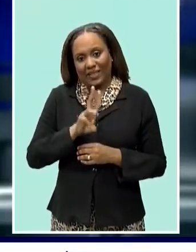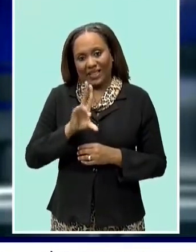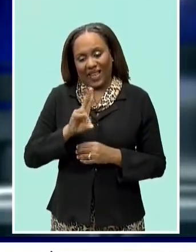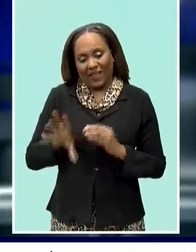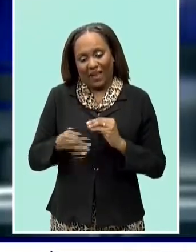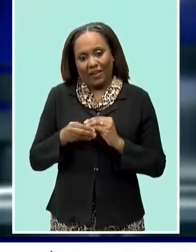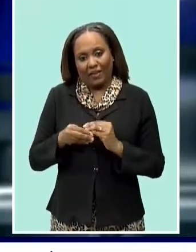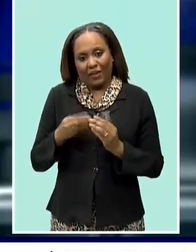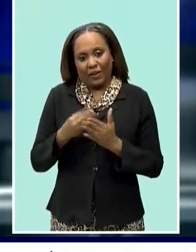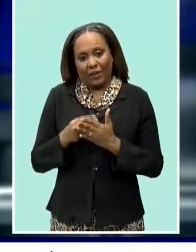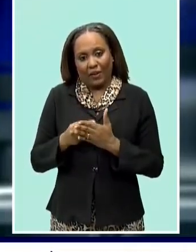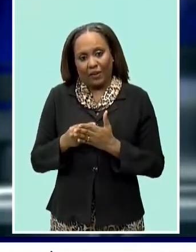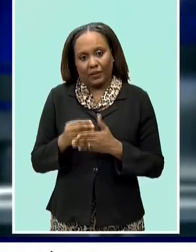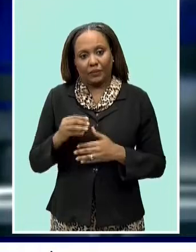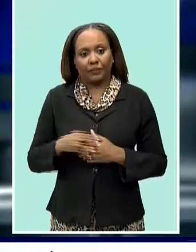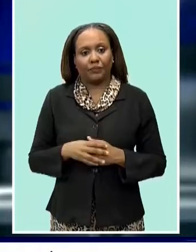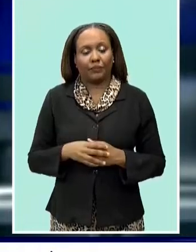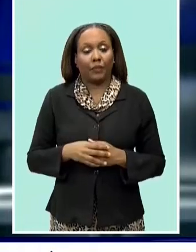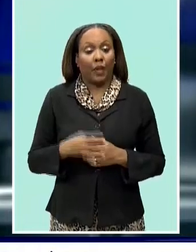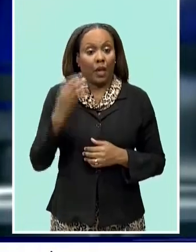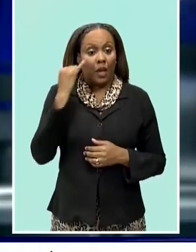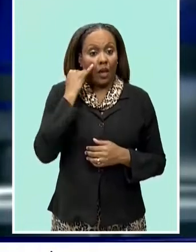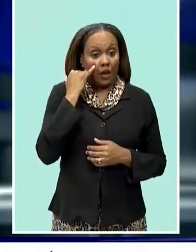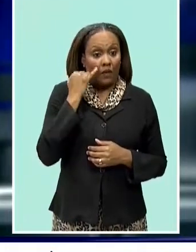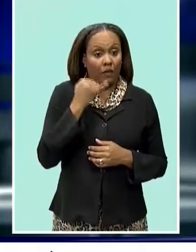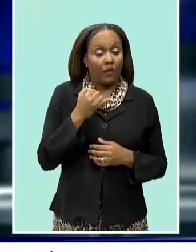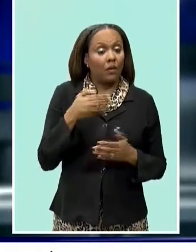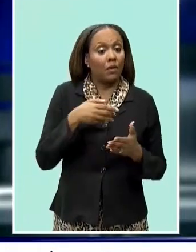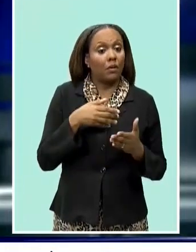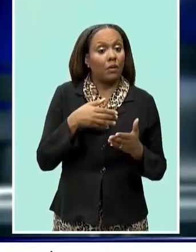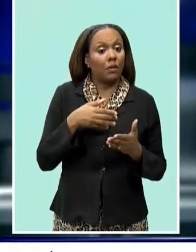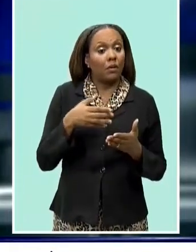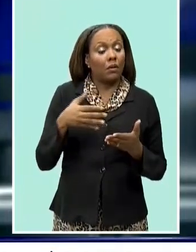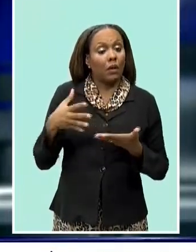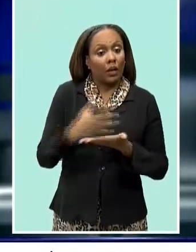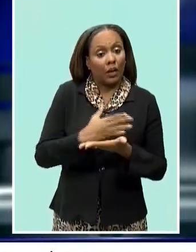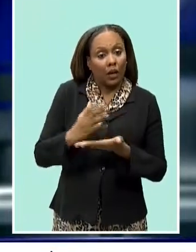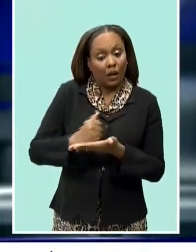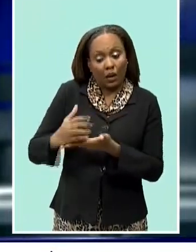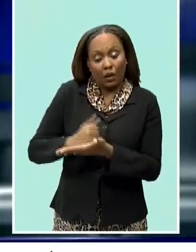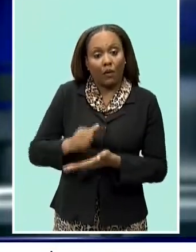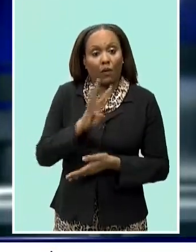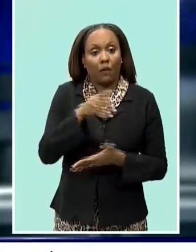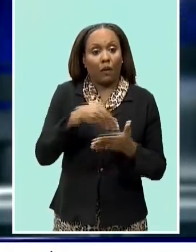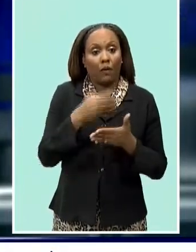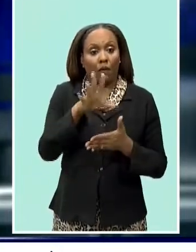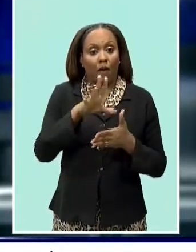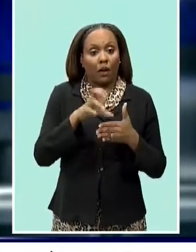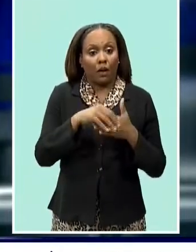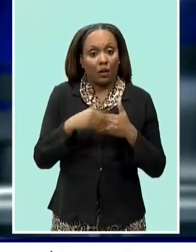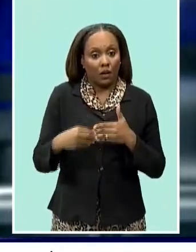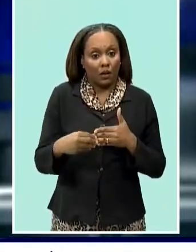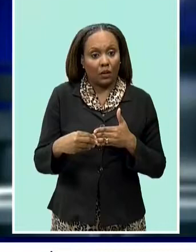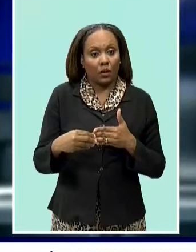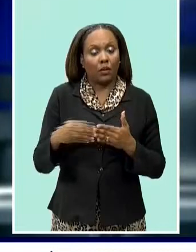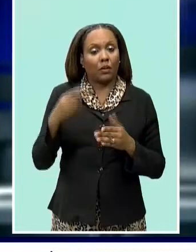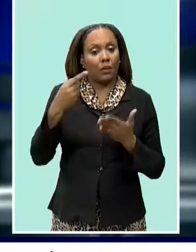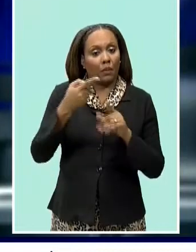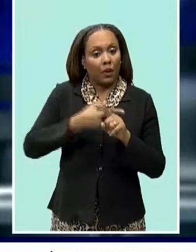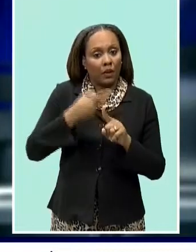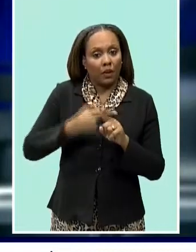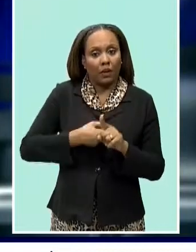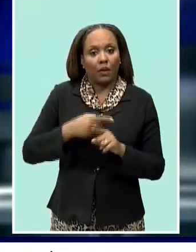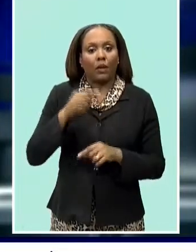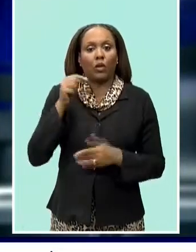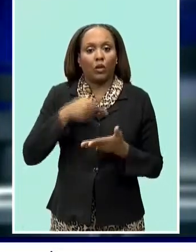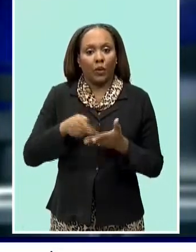earn $4,500 a month. Now they currently pay $386 in PAYE, but that will now be